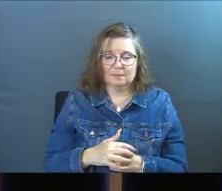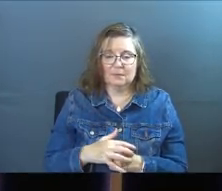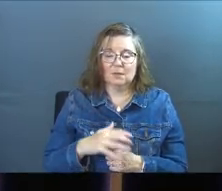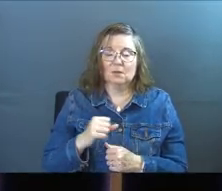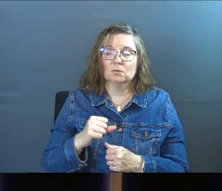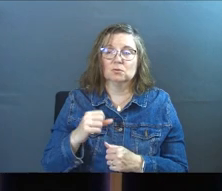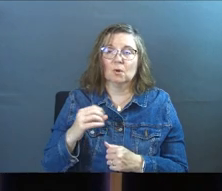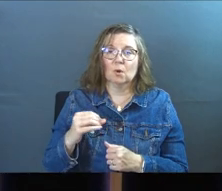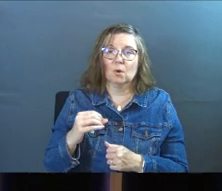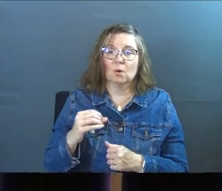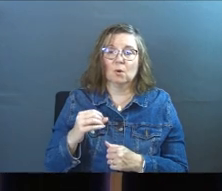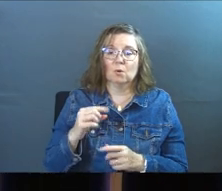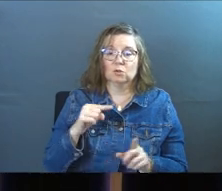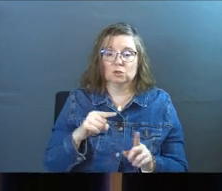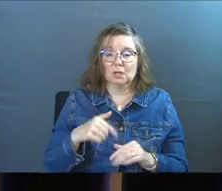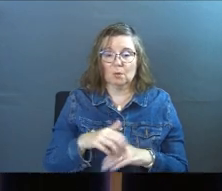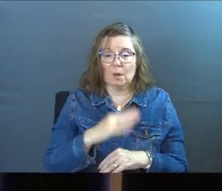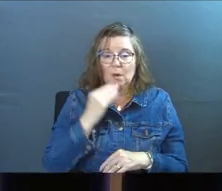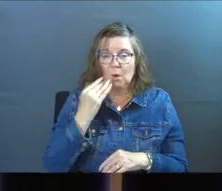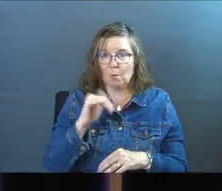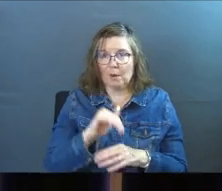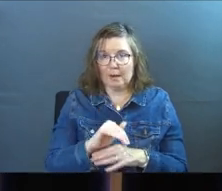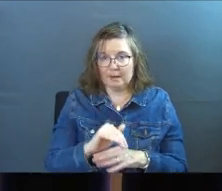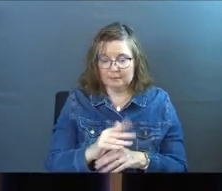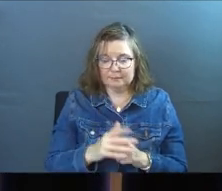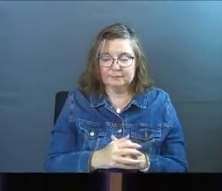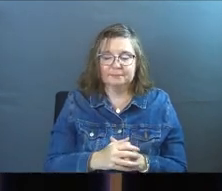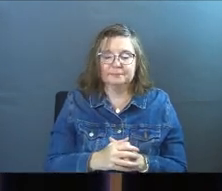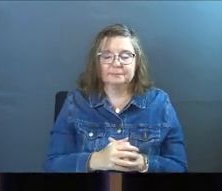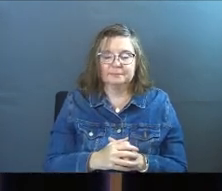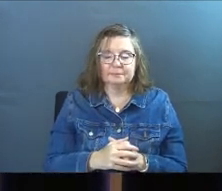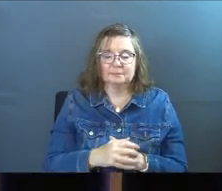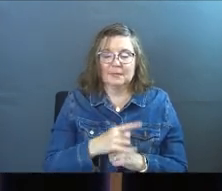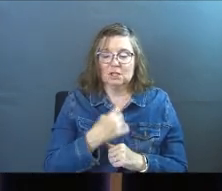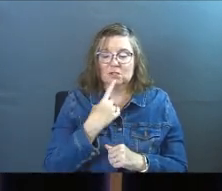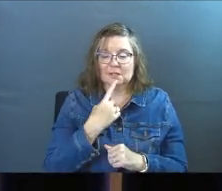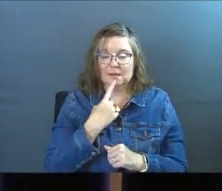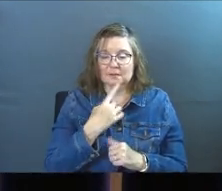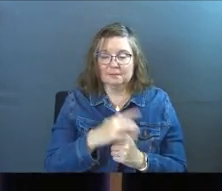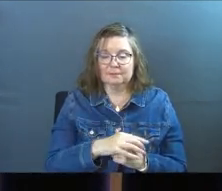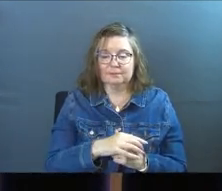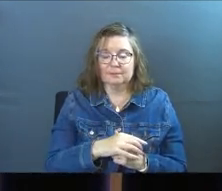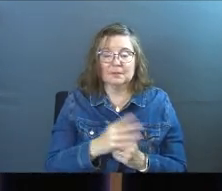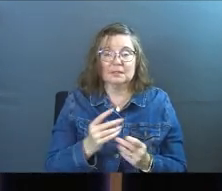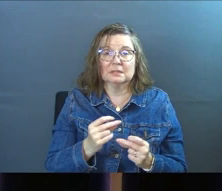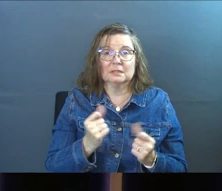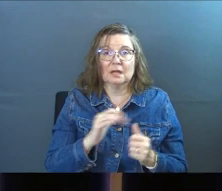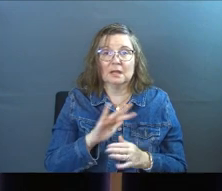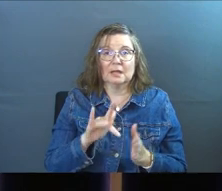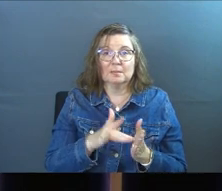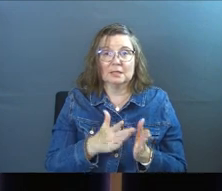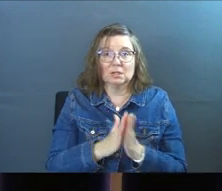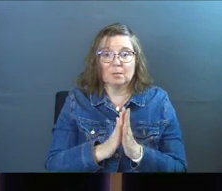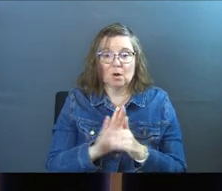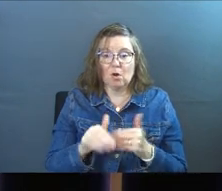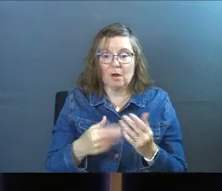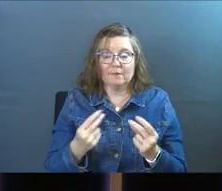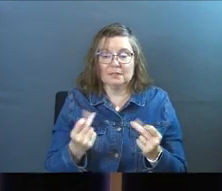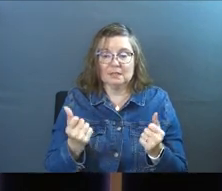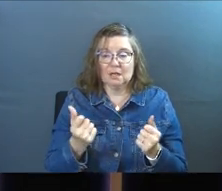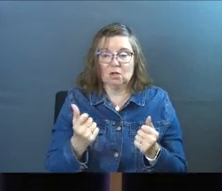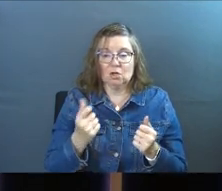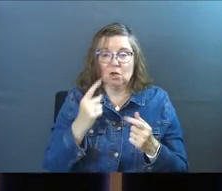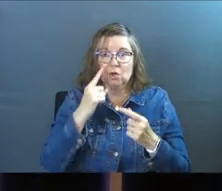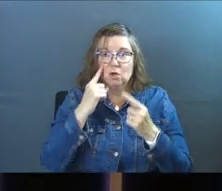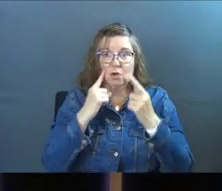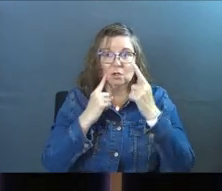And so she had gone home one of those nights and she said, suddenly in the midst of prayer, all of a sudden